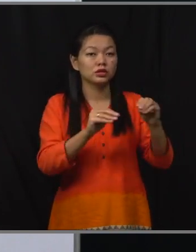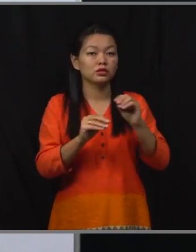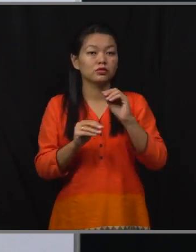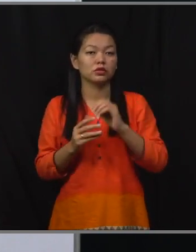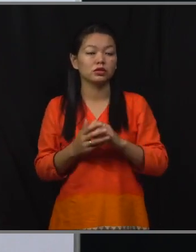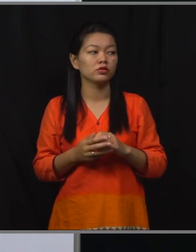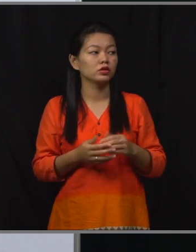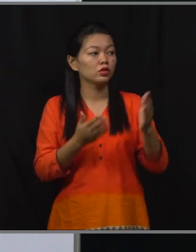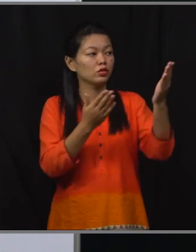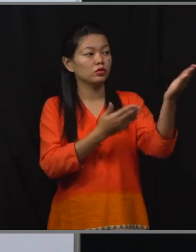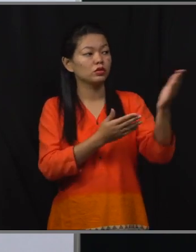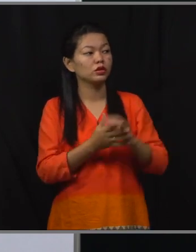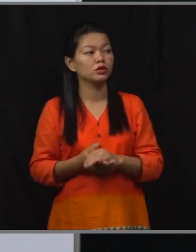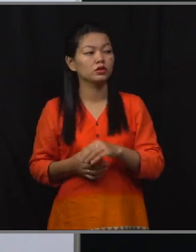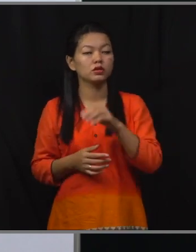plus 16,000